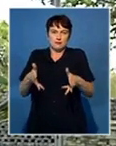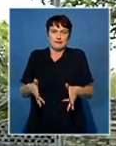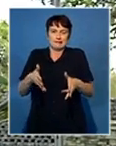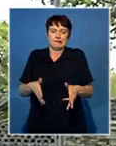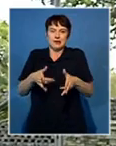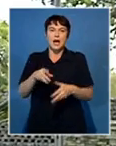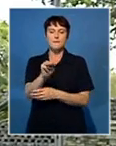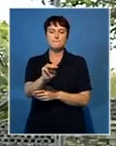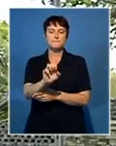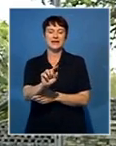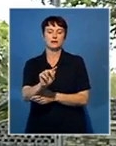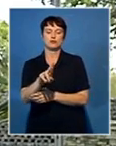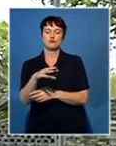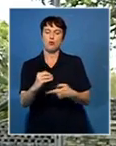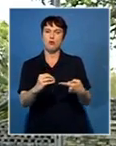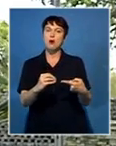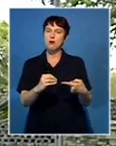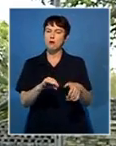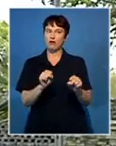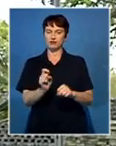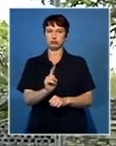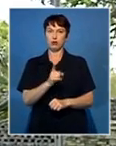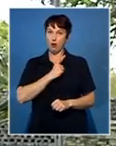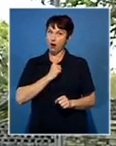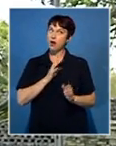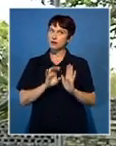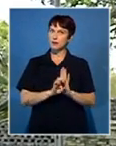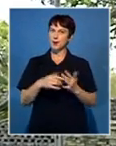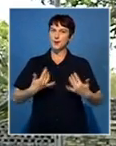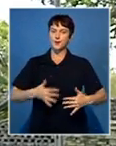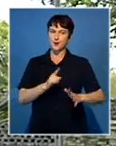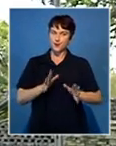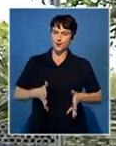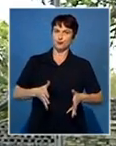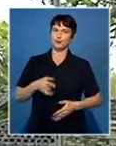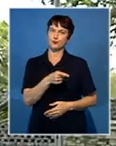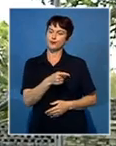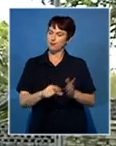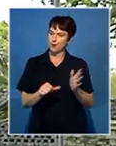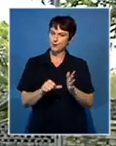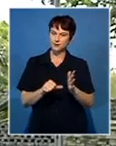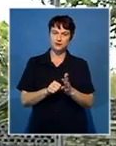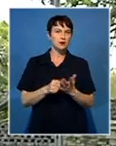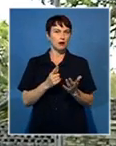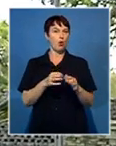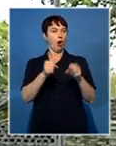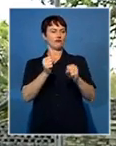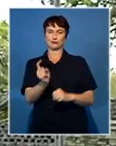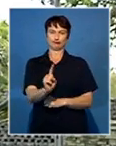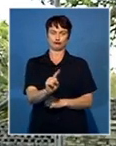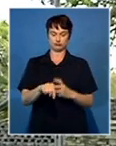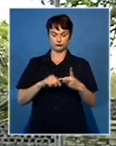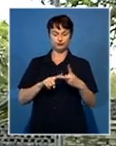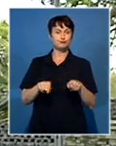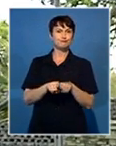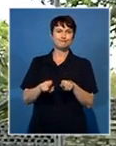important that those trains keep running. So, for example, that would be an example of where of a customer who is excluded from load shedding.